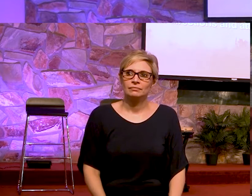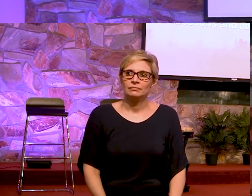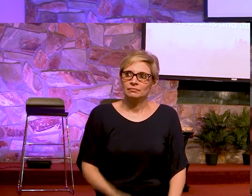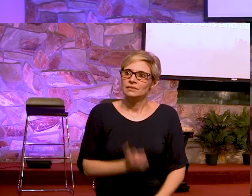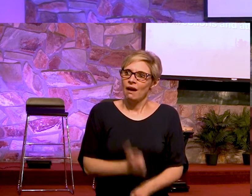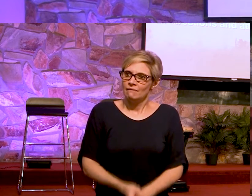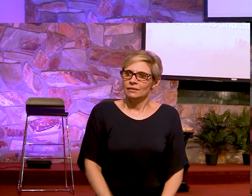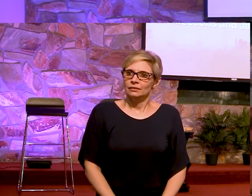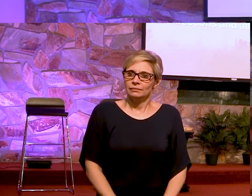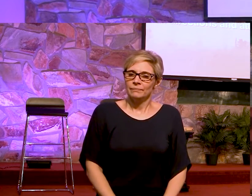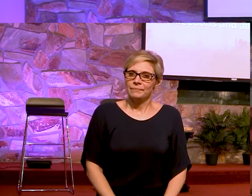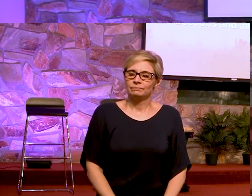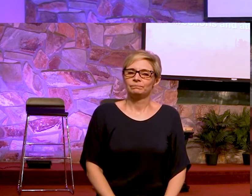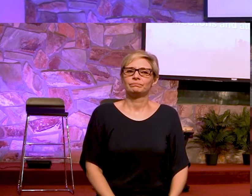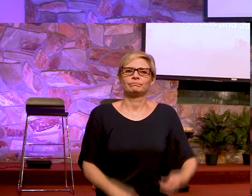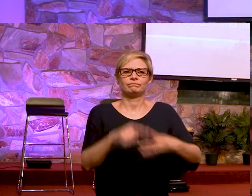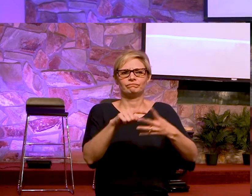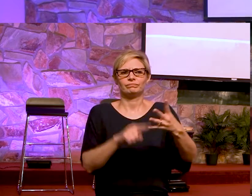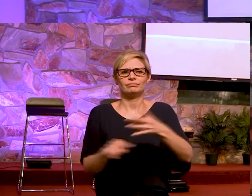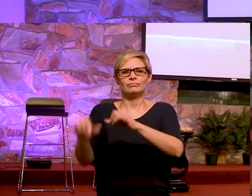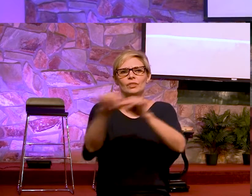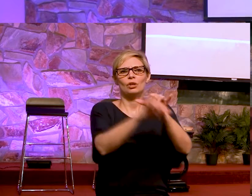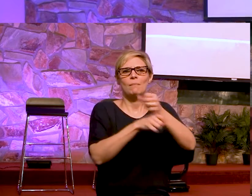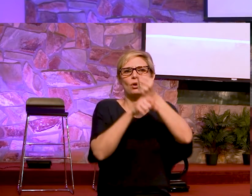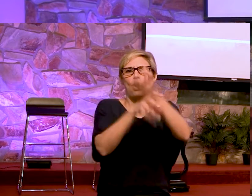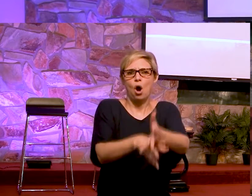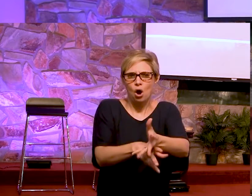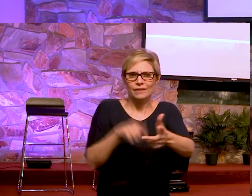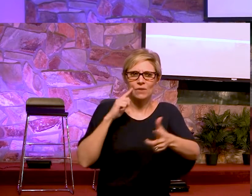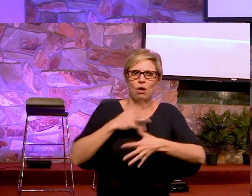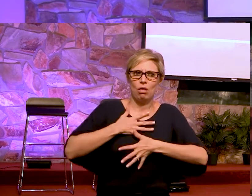4 common causes of discouragement.